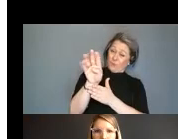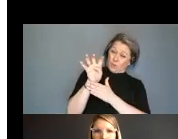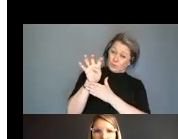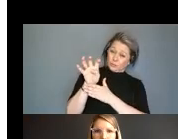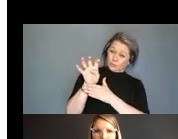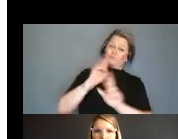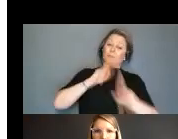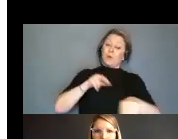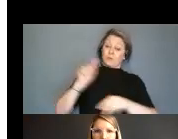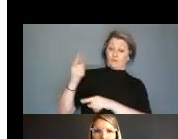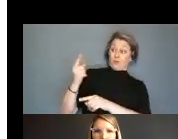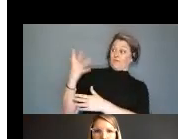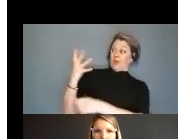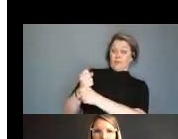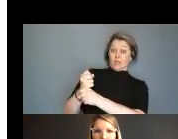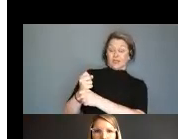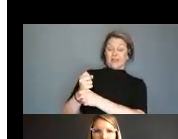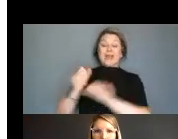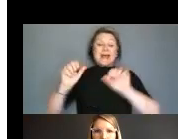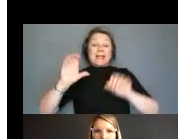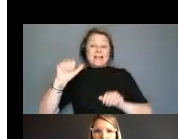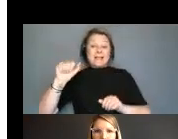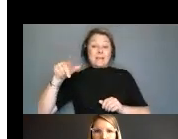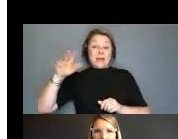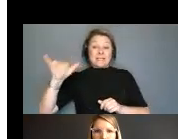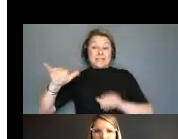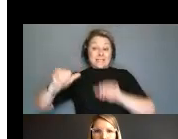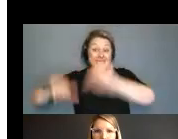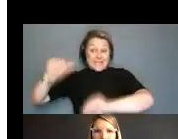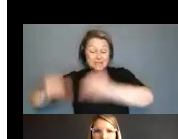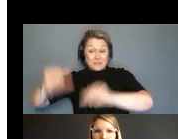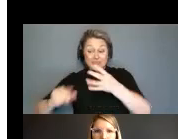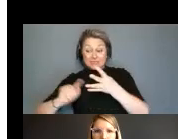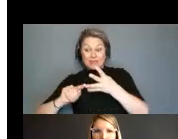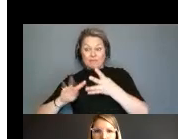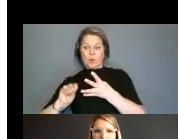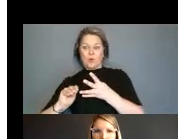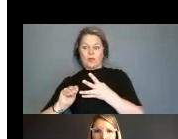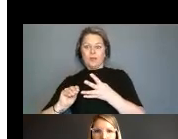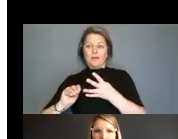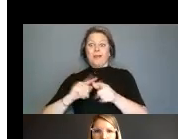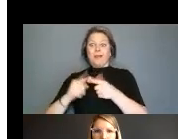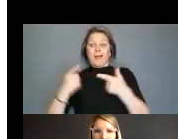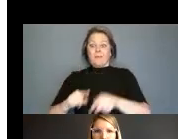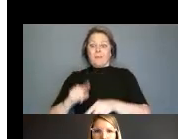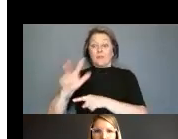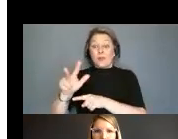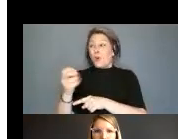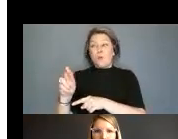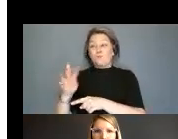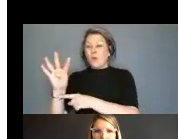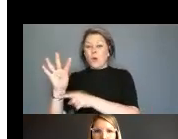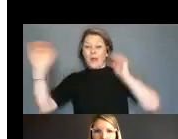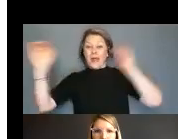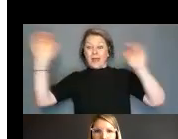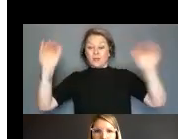years, only 40 capacity assessments, and really only 3 or 4 adults who needed to go the full extent of the law and